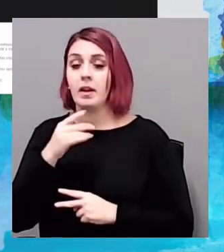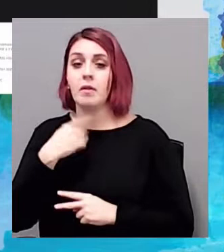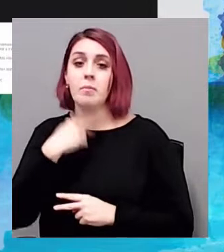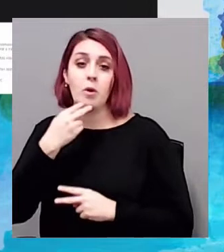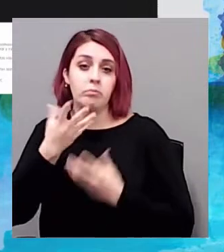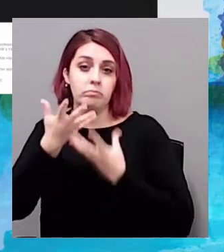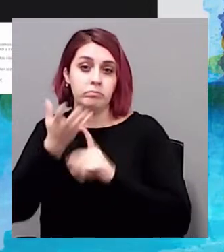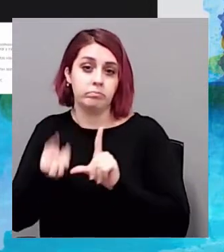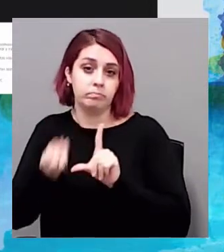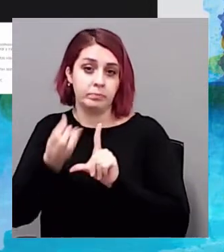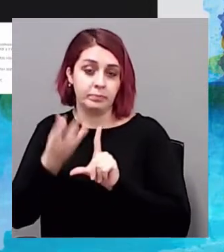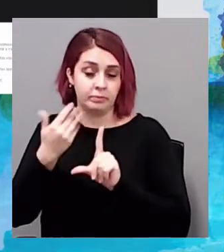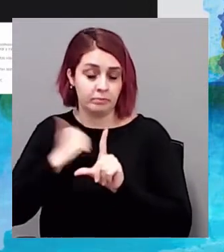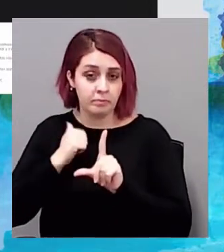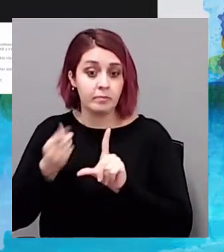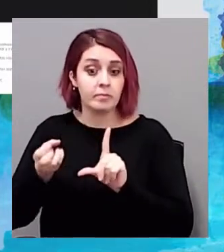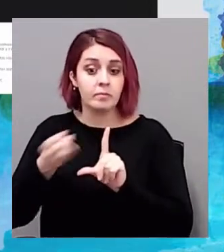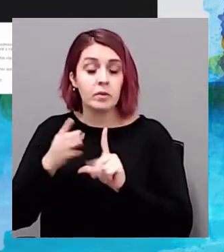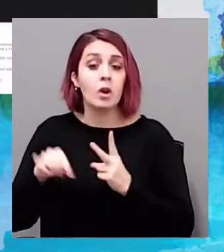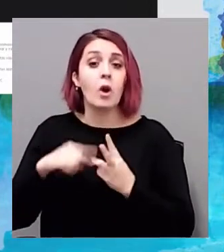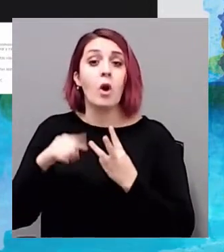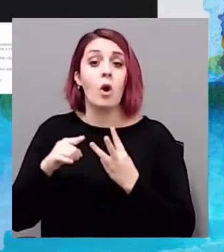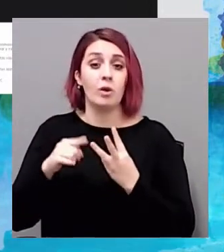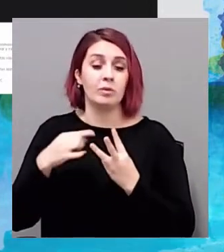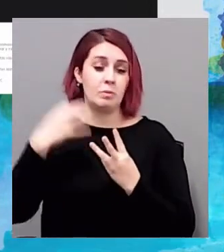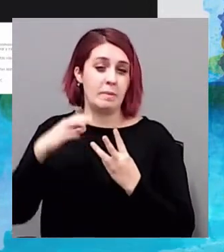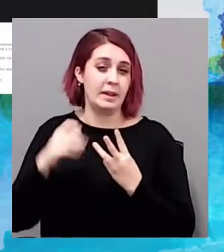it could be voiceover, voice synthesis,